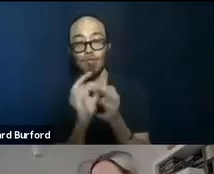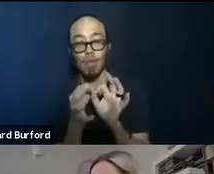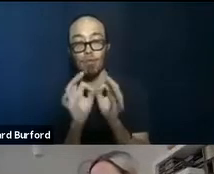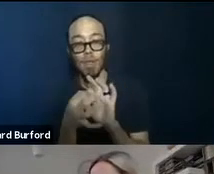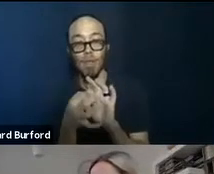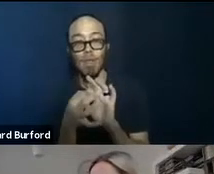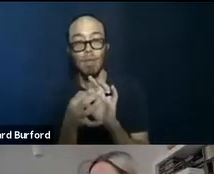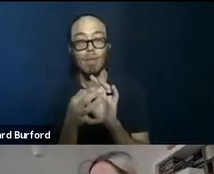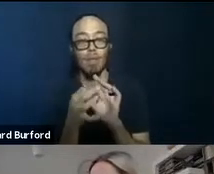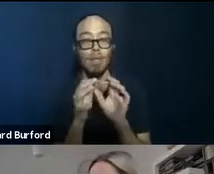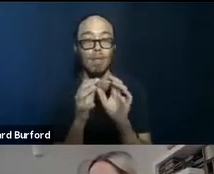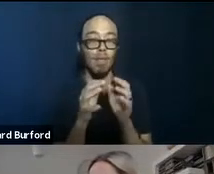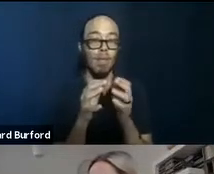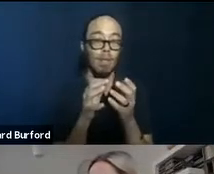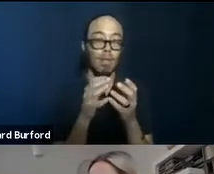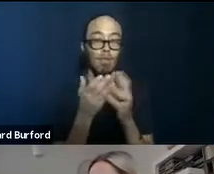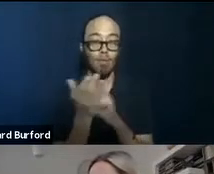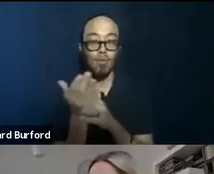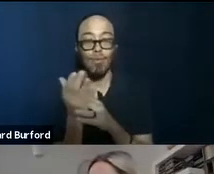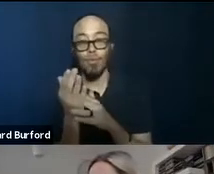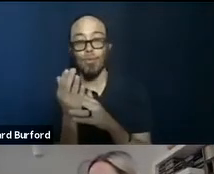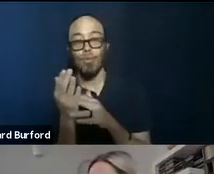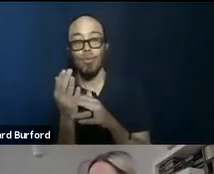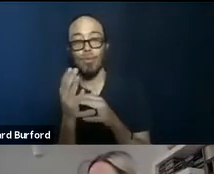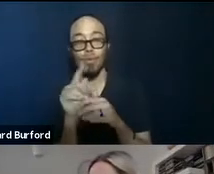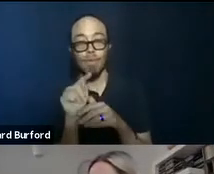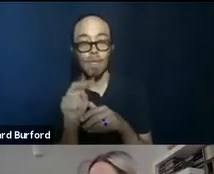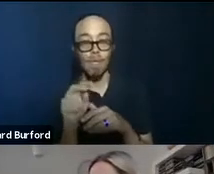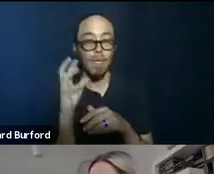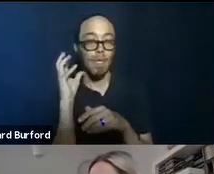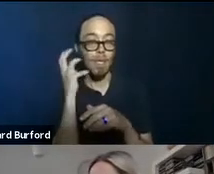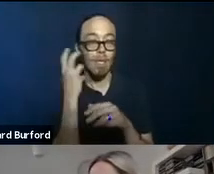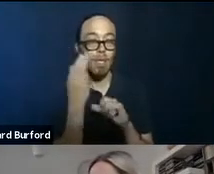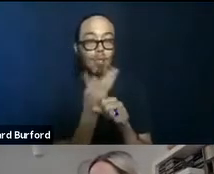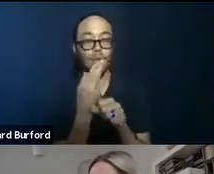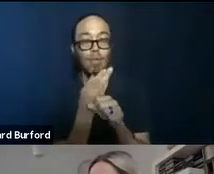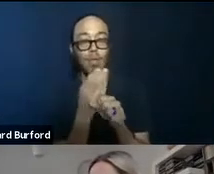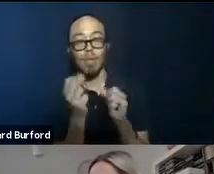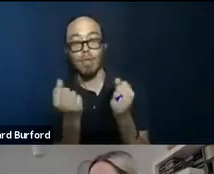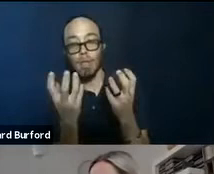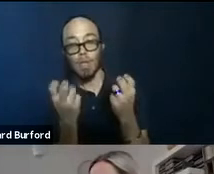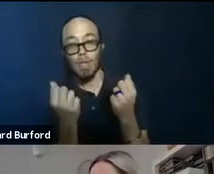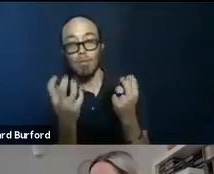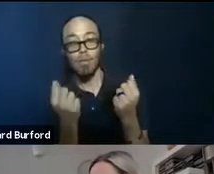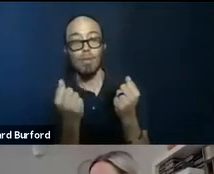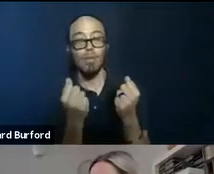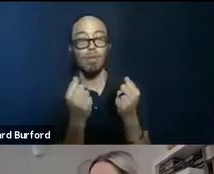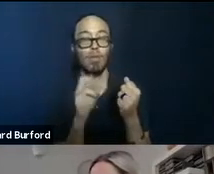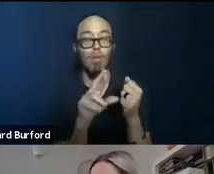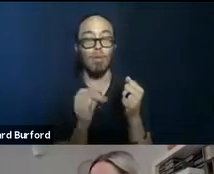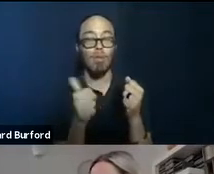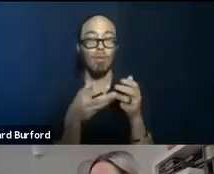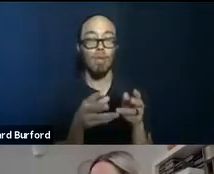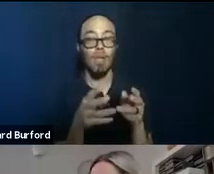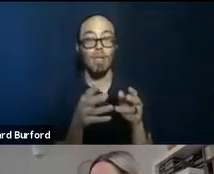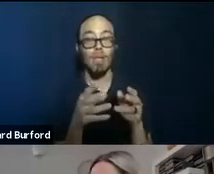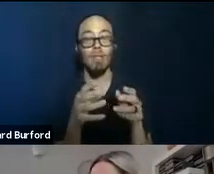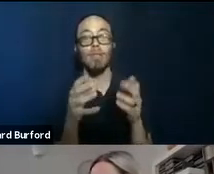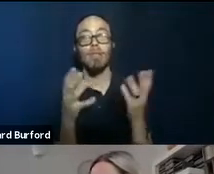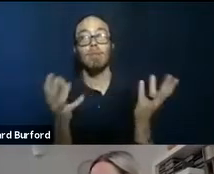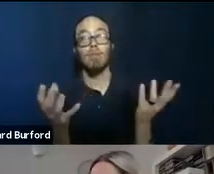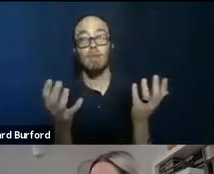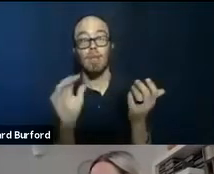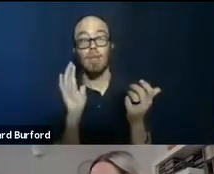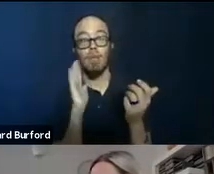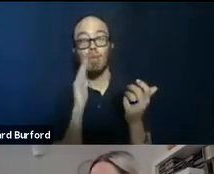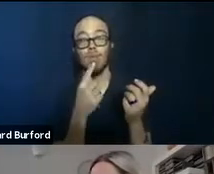the television and the radio by using sign language interpretations. Without delaying, I will say that